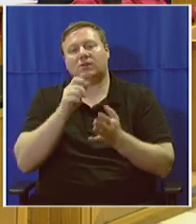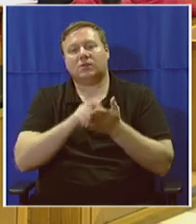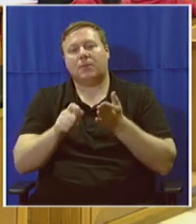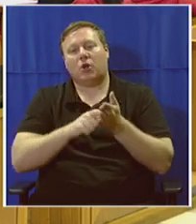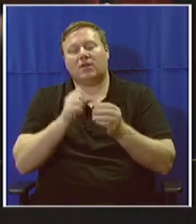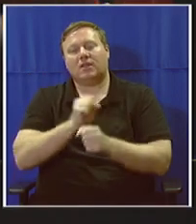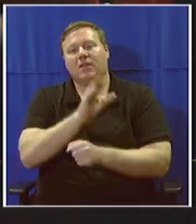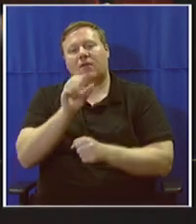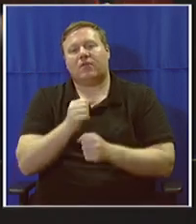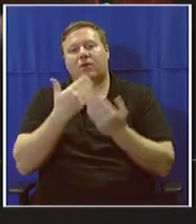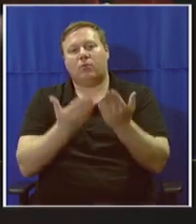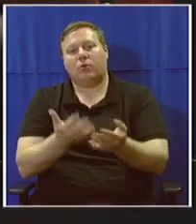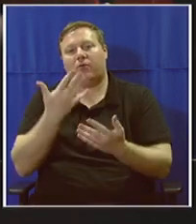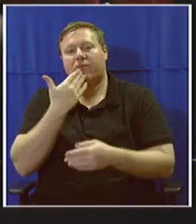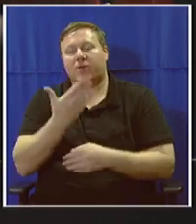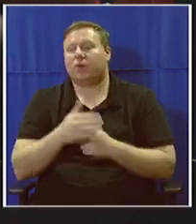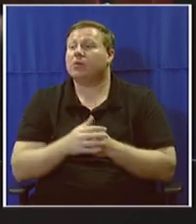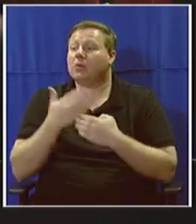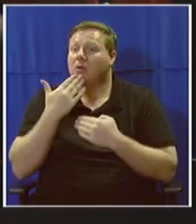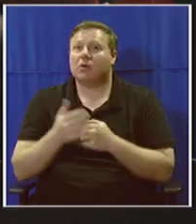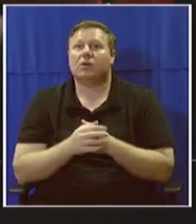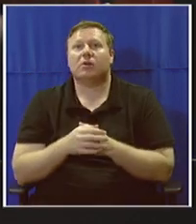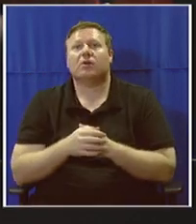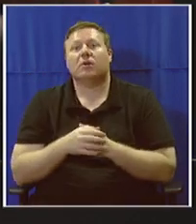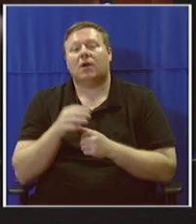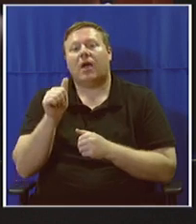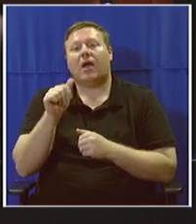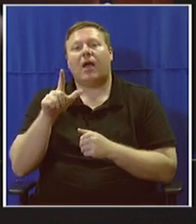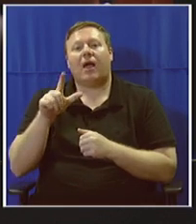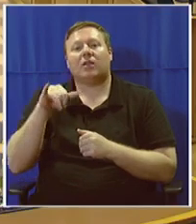you. PAC Dololo. Aljama.